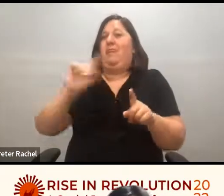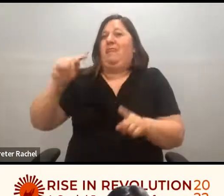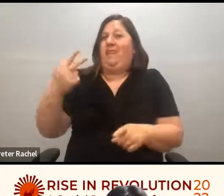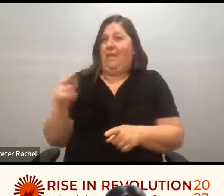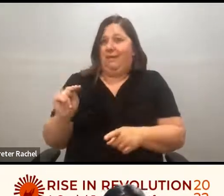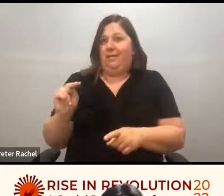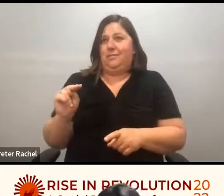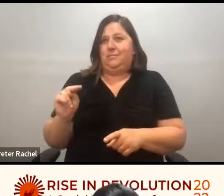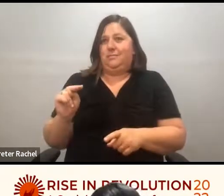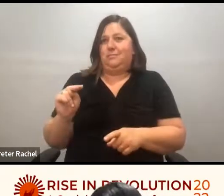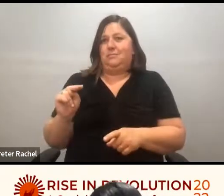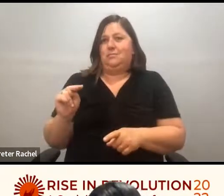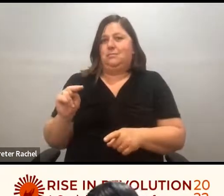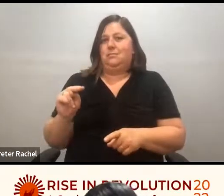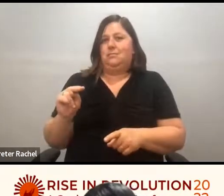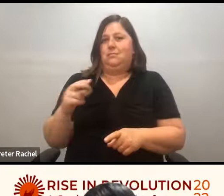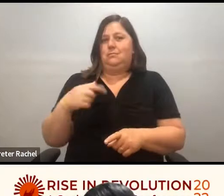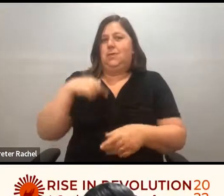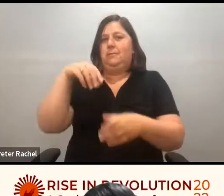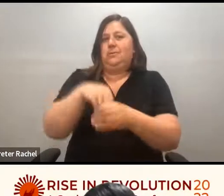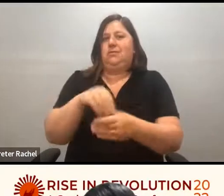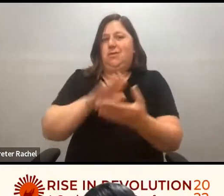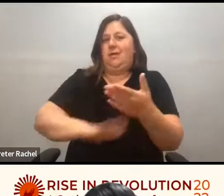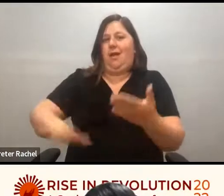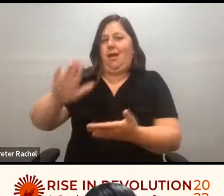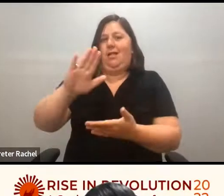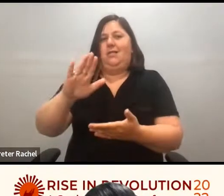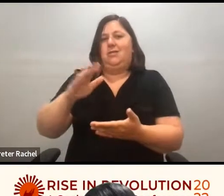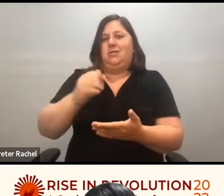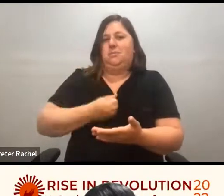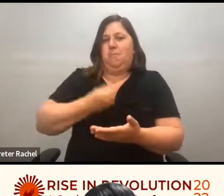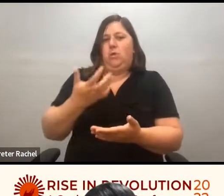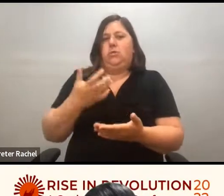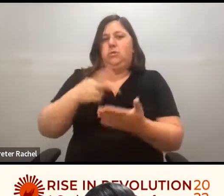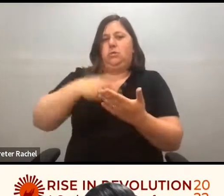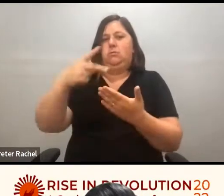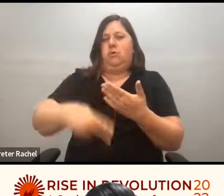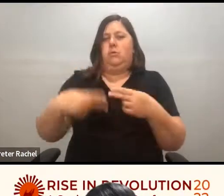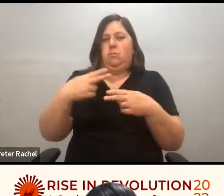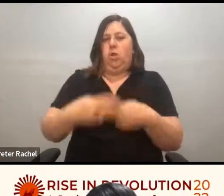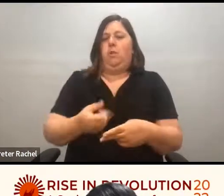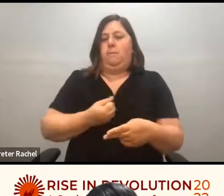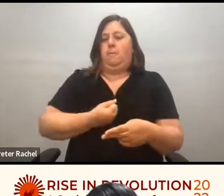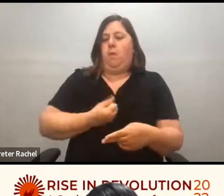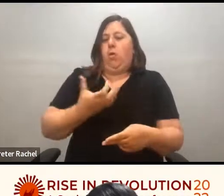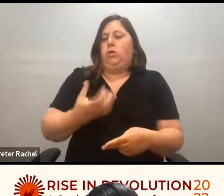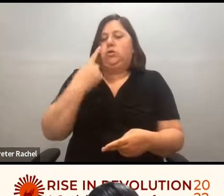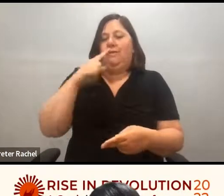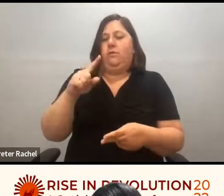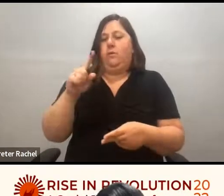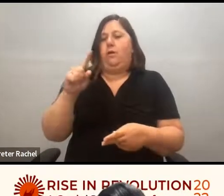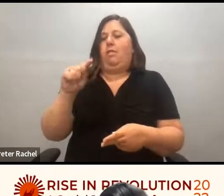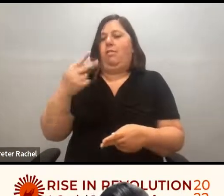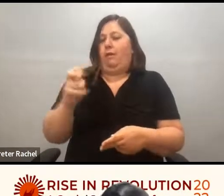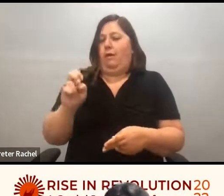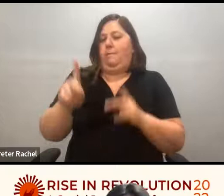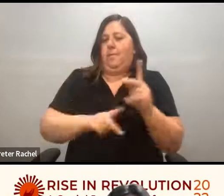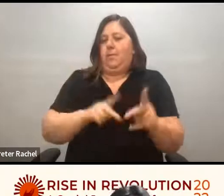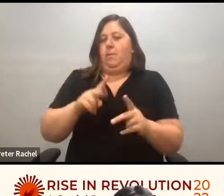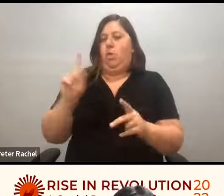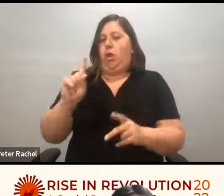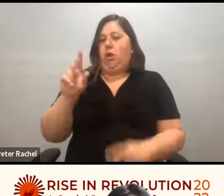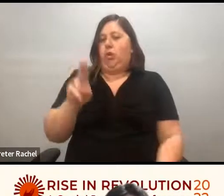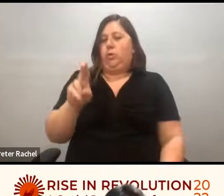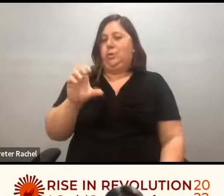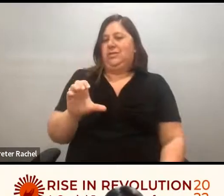I participated in college in a poetry program called Poetry for the People at UC Berkeley.